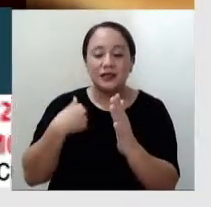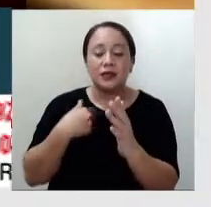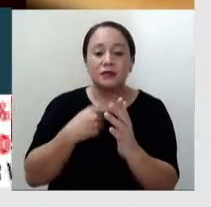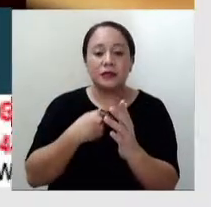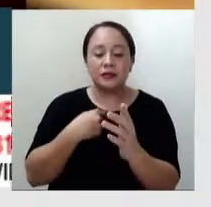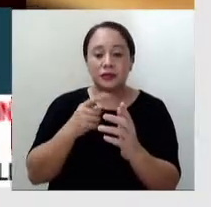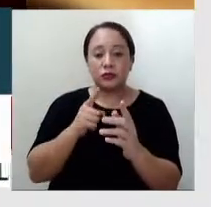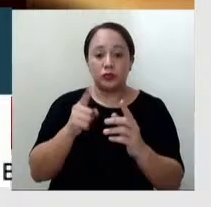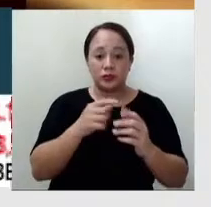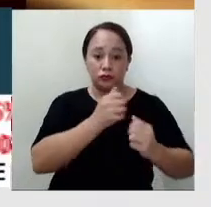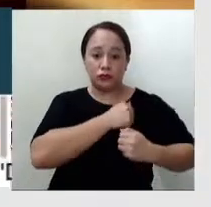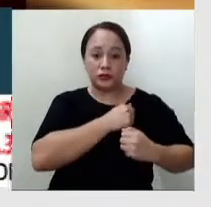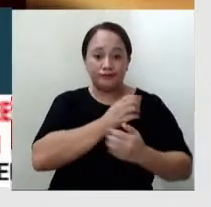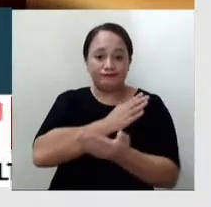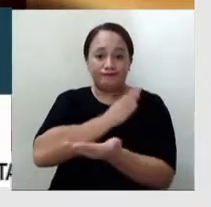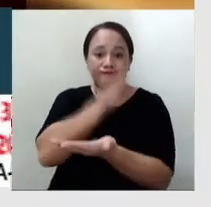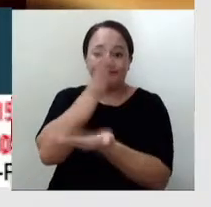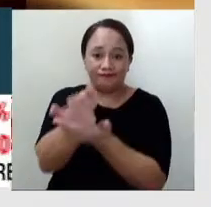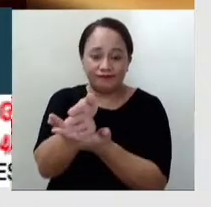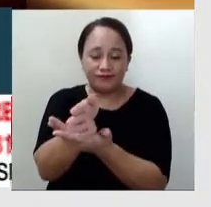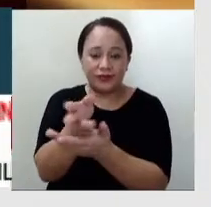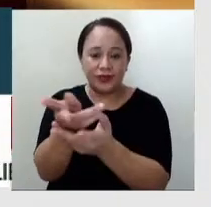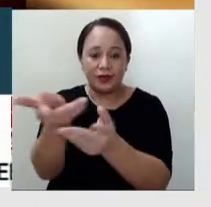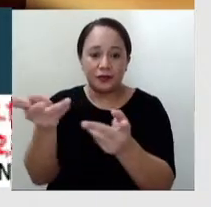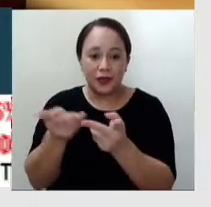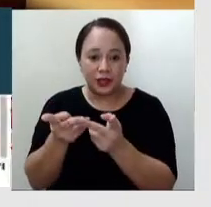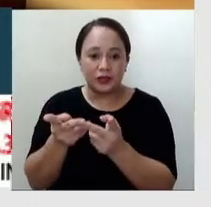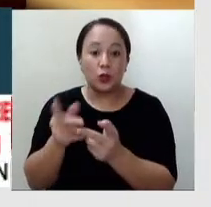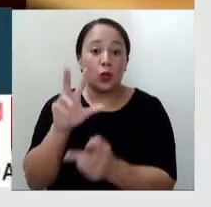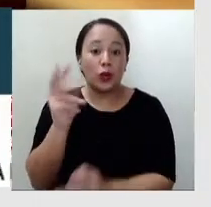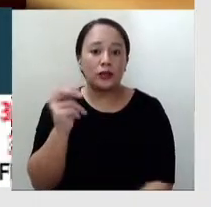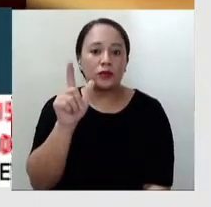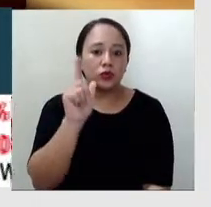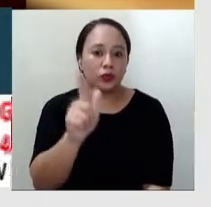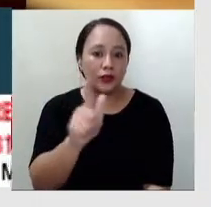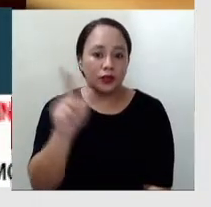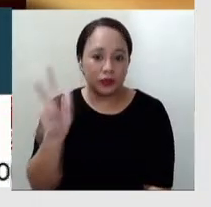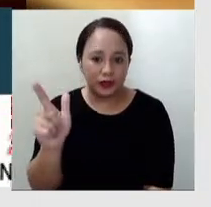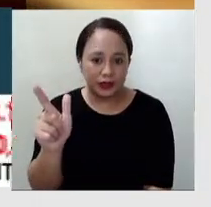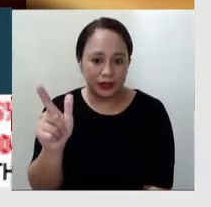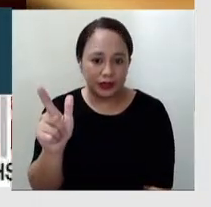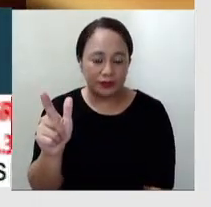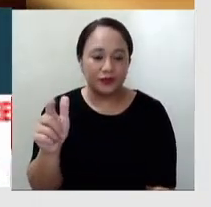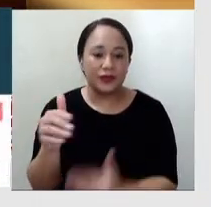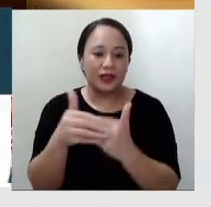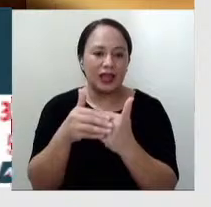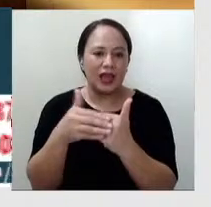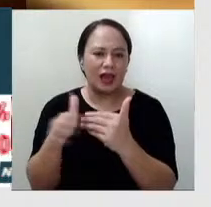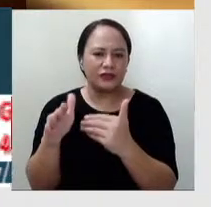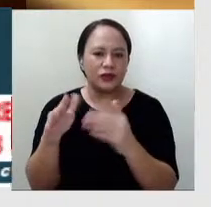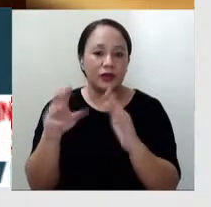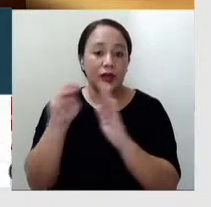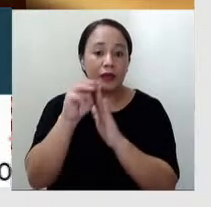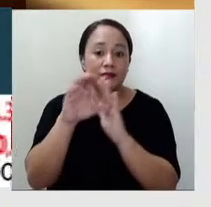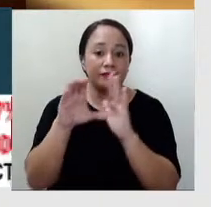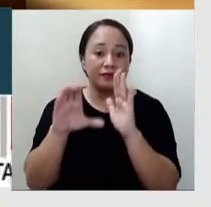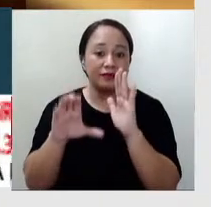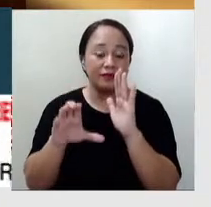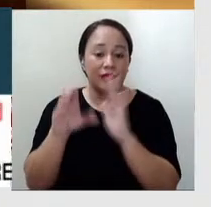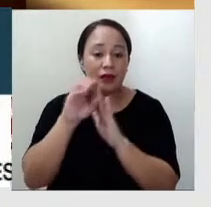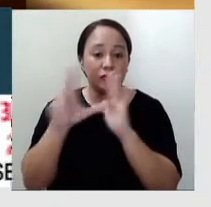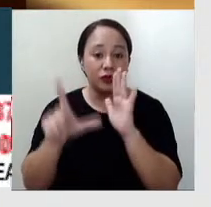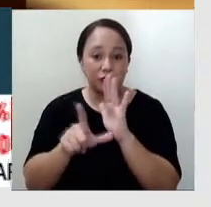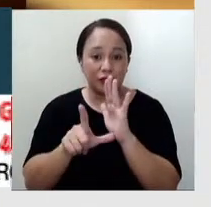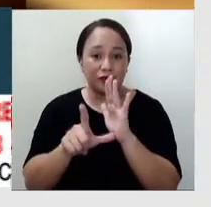raid that took place in 2020. Even after I think martial law was officially lifted,